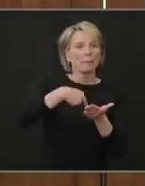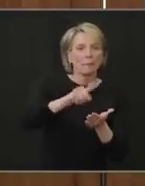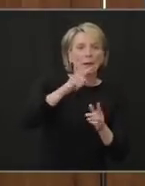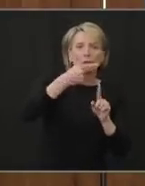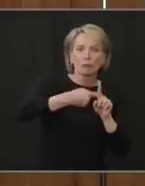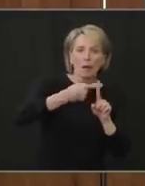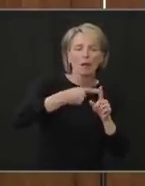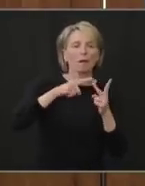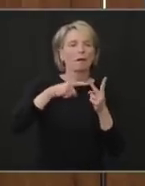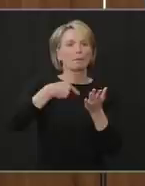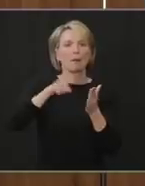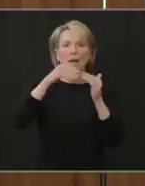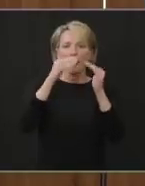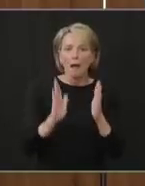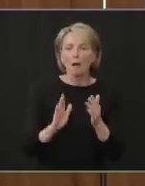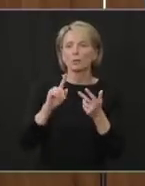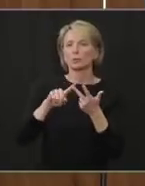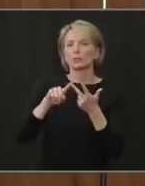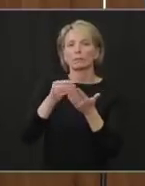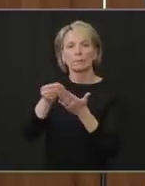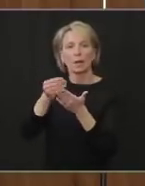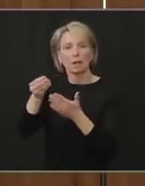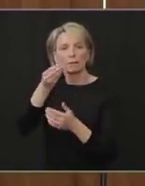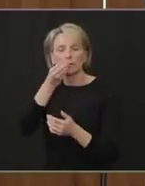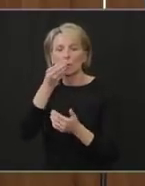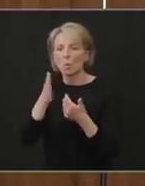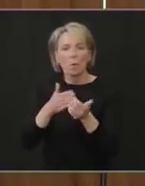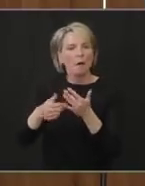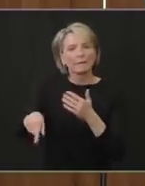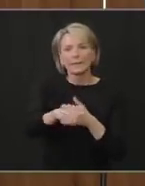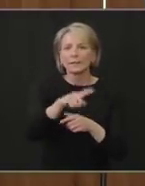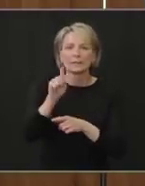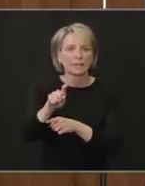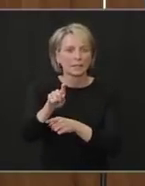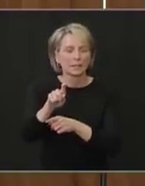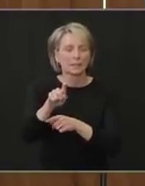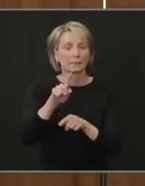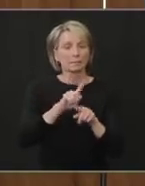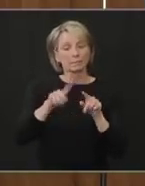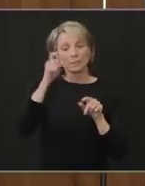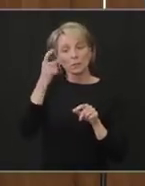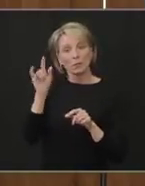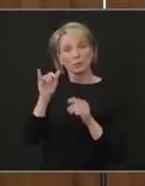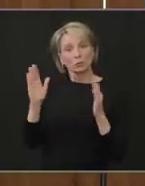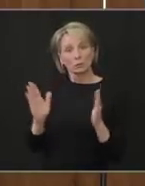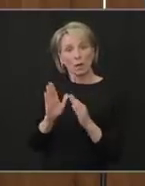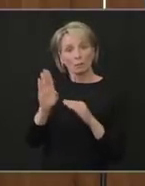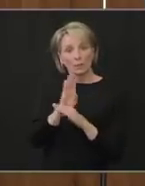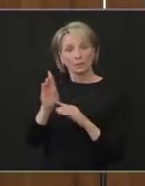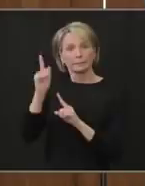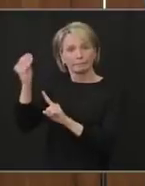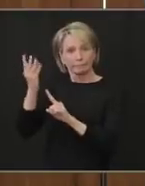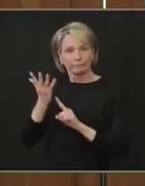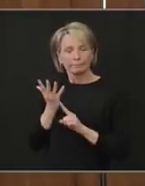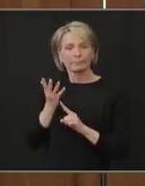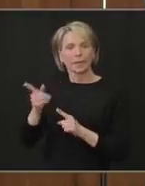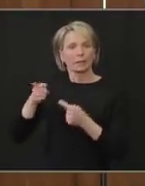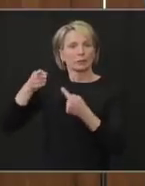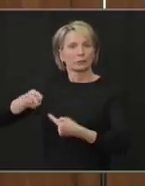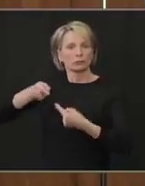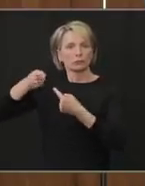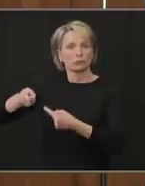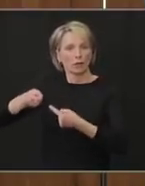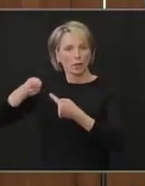needs. But we've also heard from small businesses who are struggling to survive, and loans going to